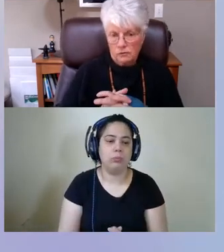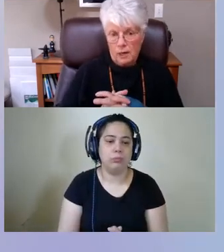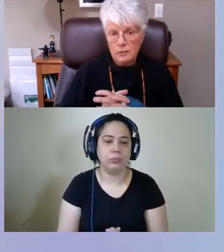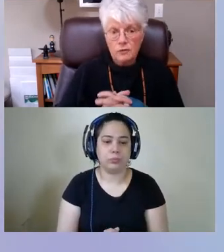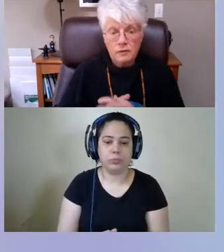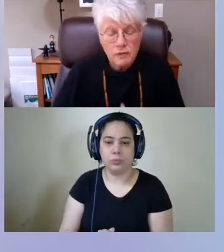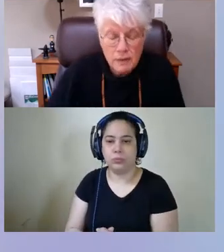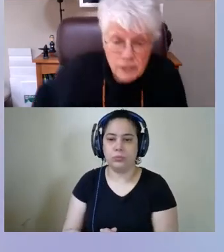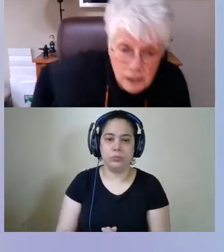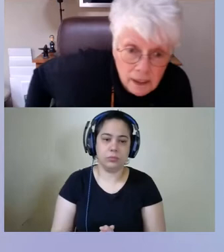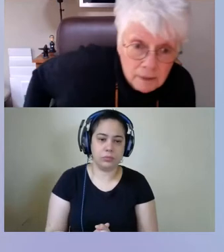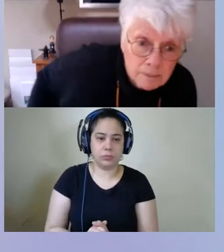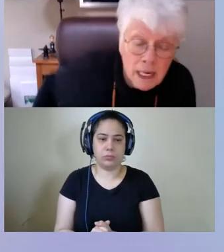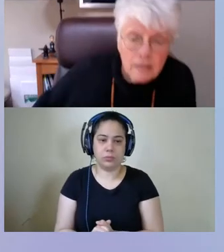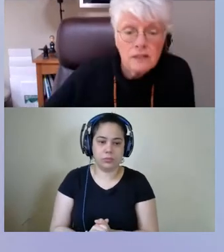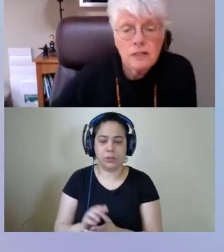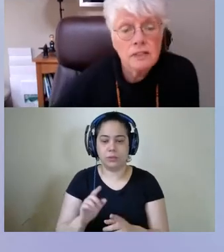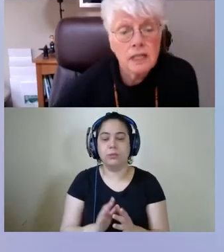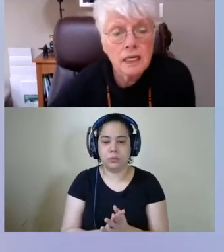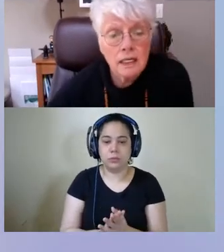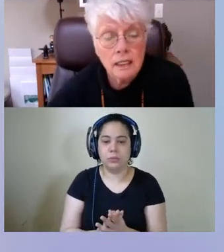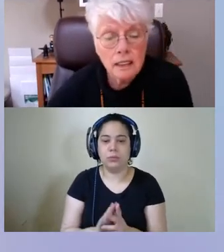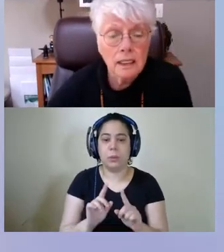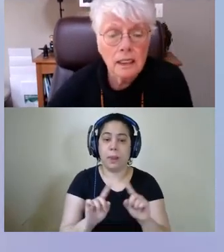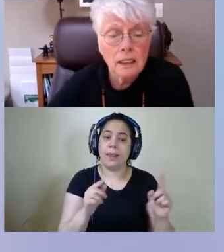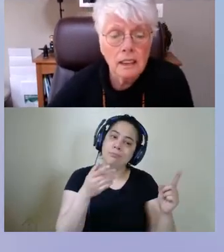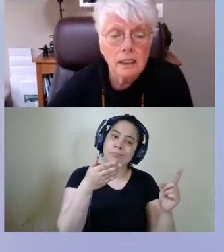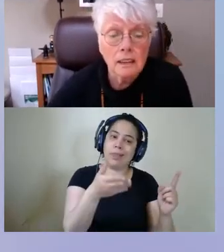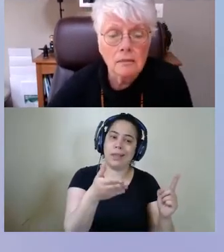I will describe it to you even if you have seen it. This is